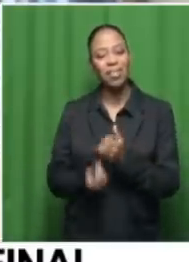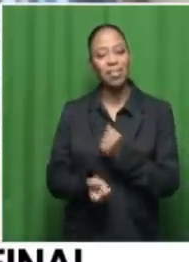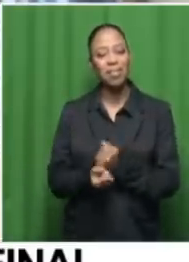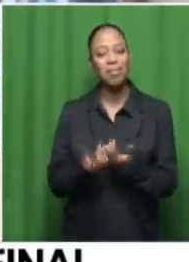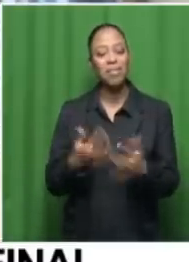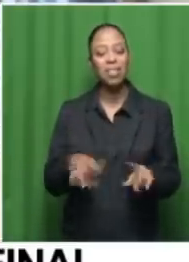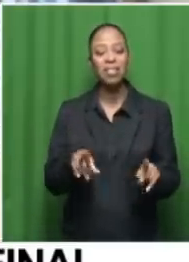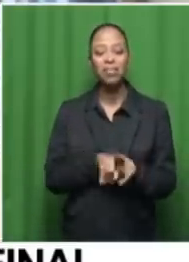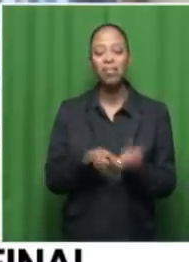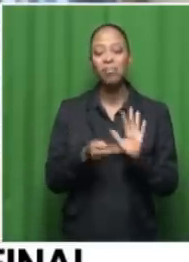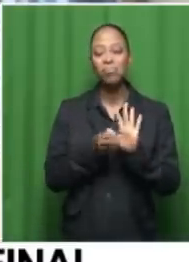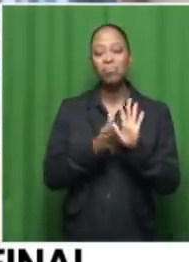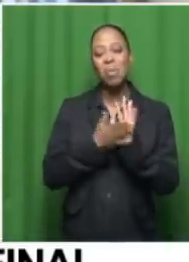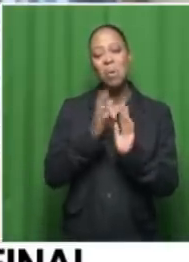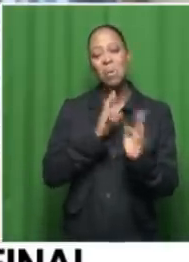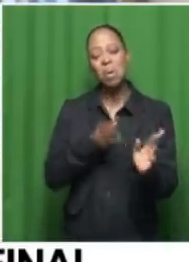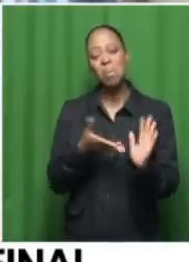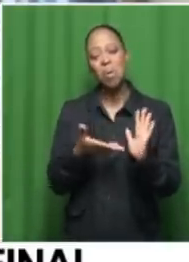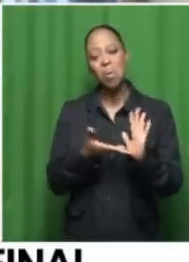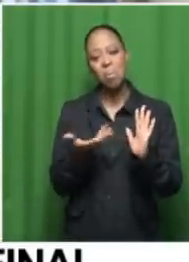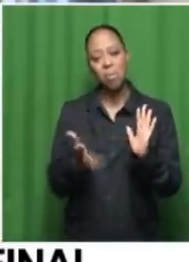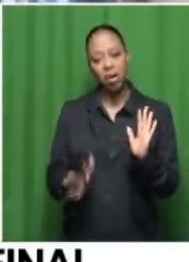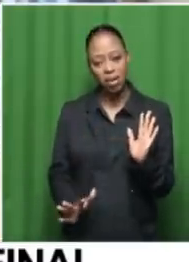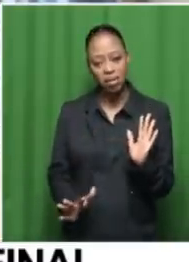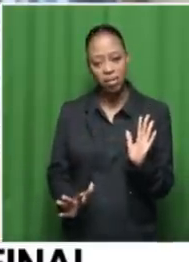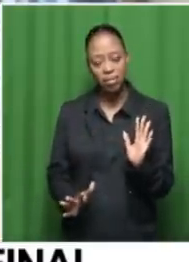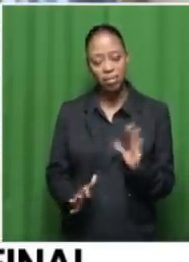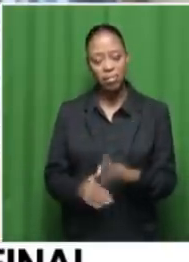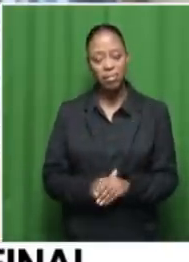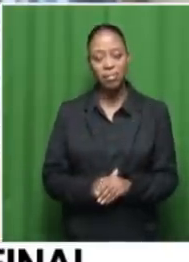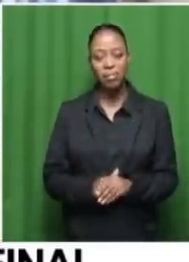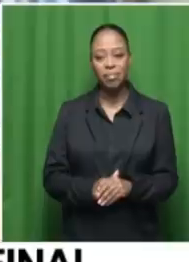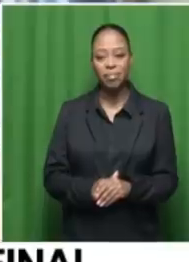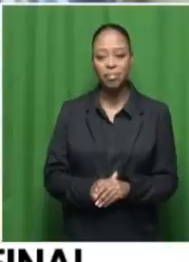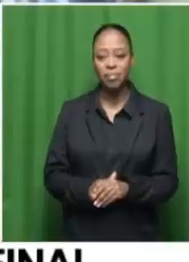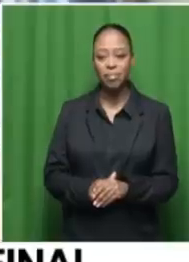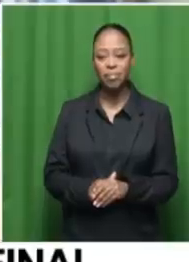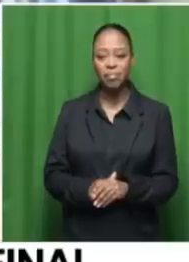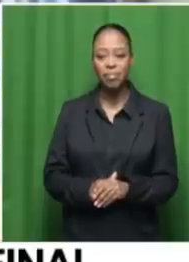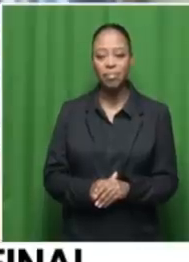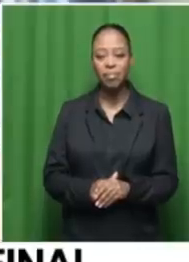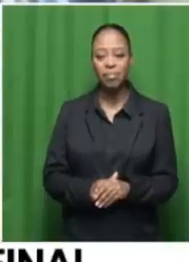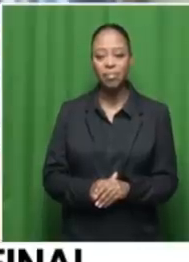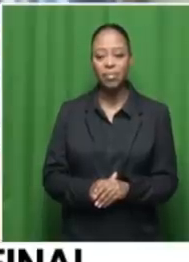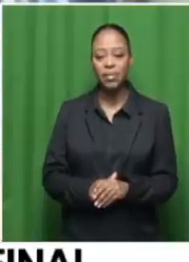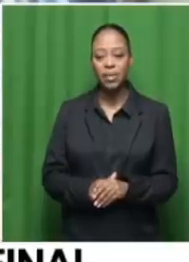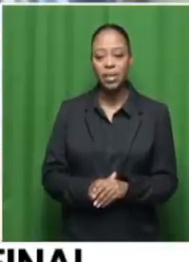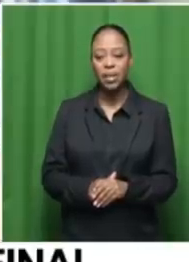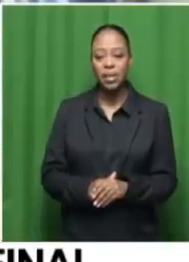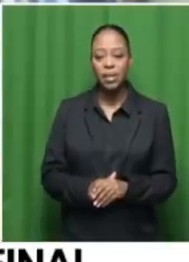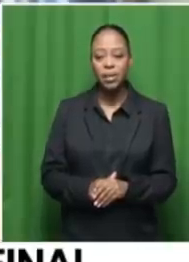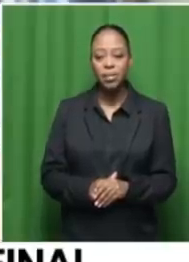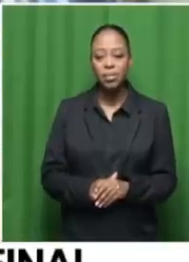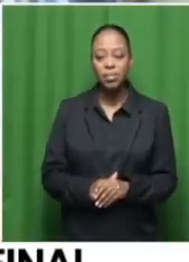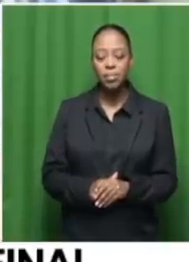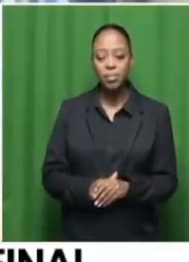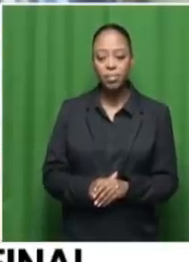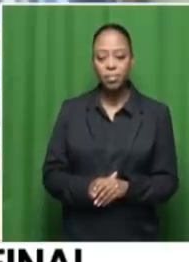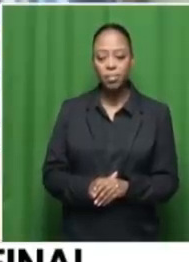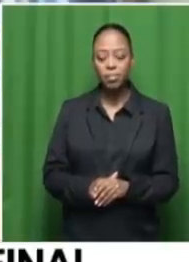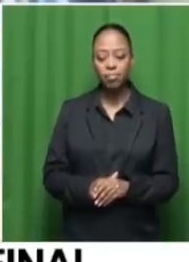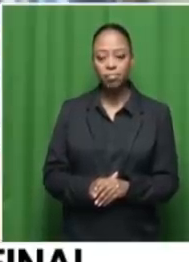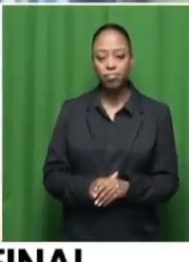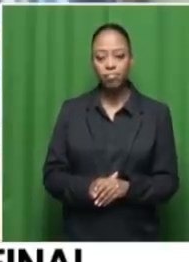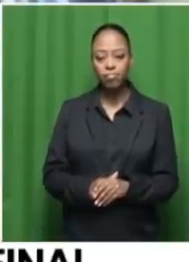during the state capture period, and indeed beyond the state capture period. So